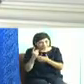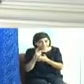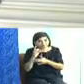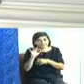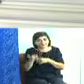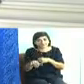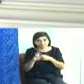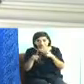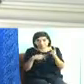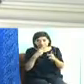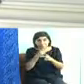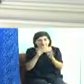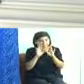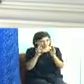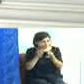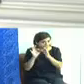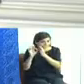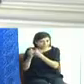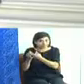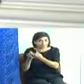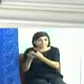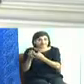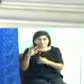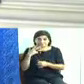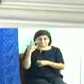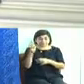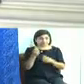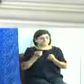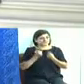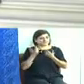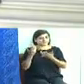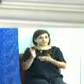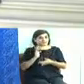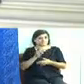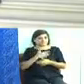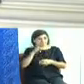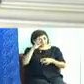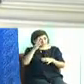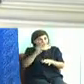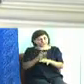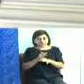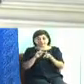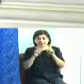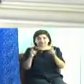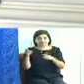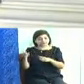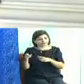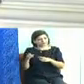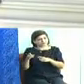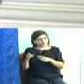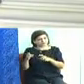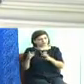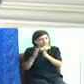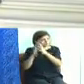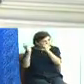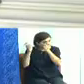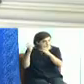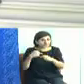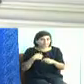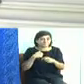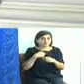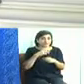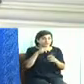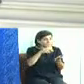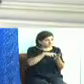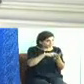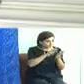family. But the outward expression of our faith was very different. He was a Pentecostal, and I was a